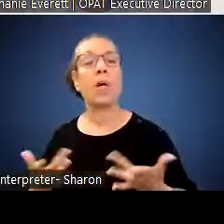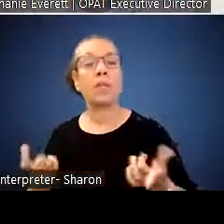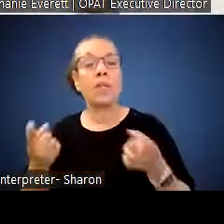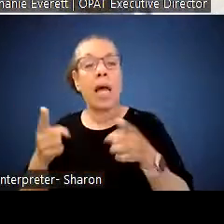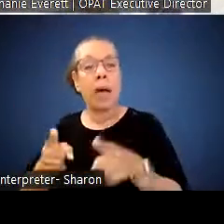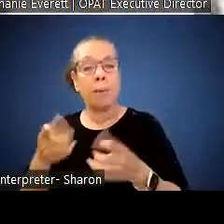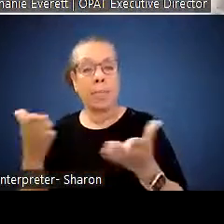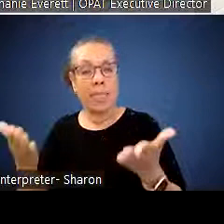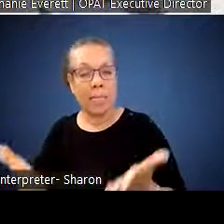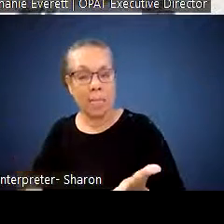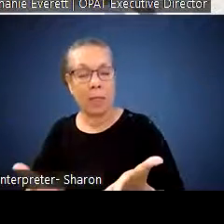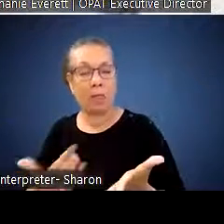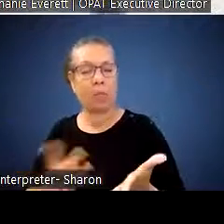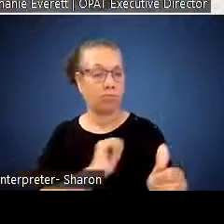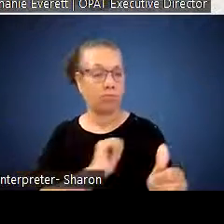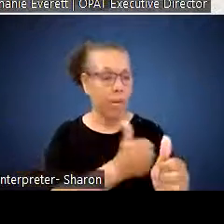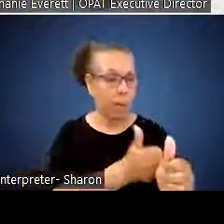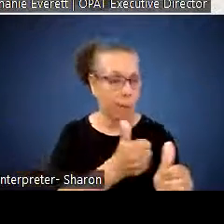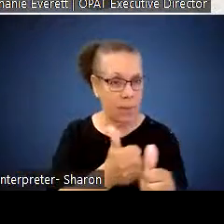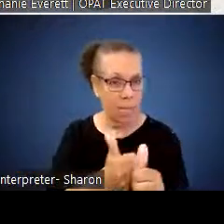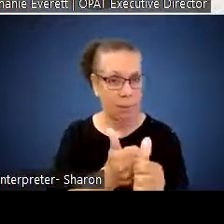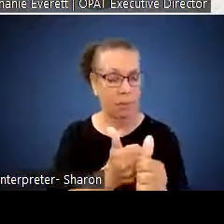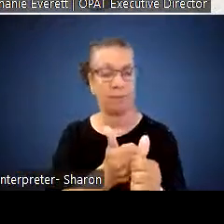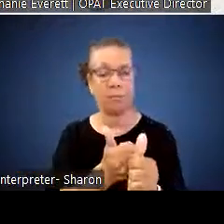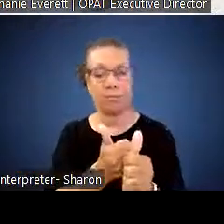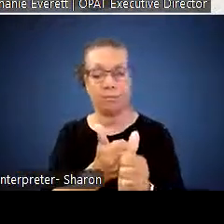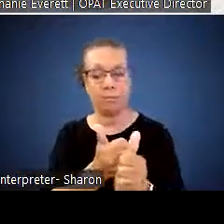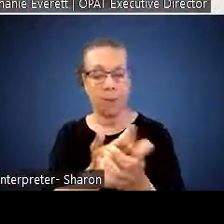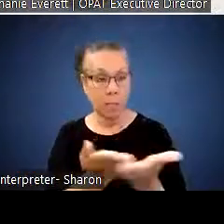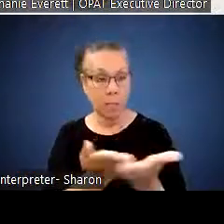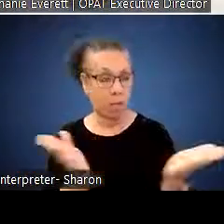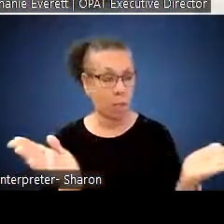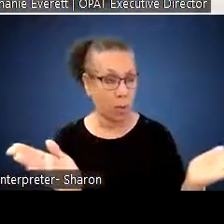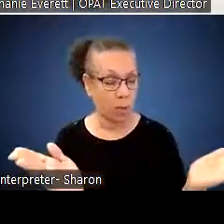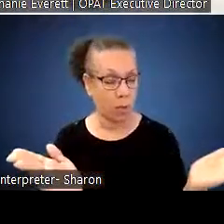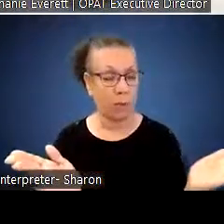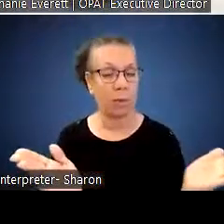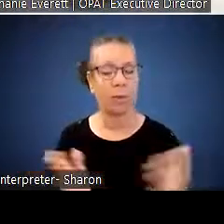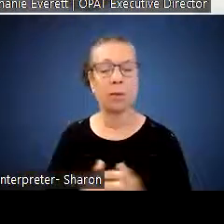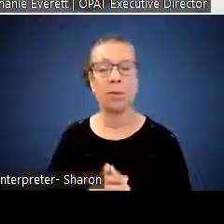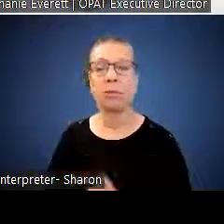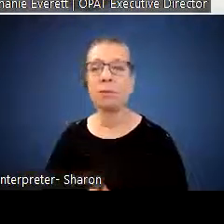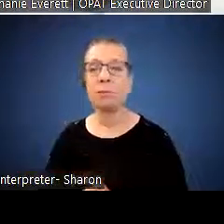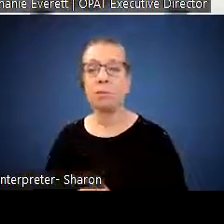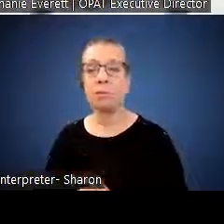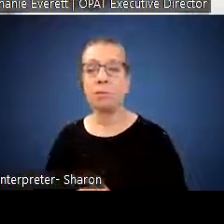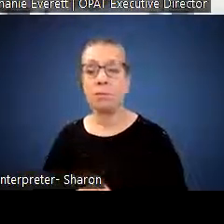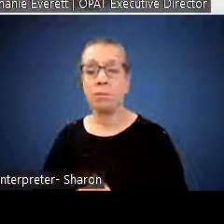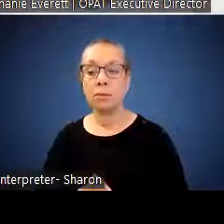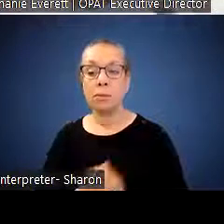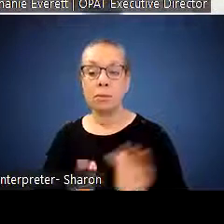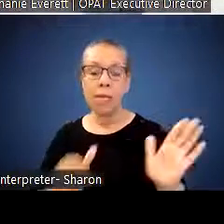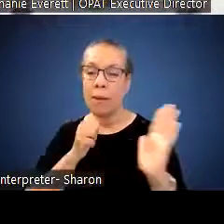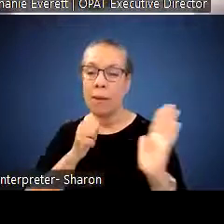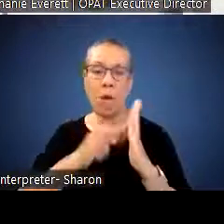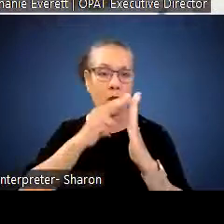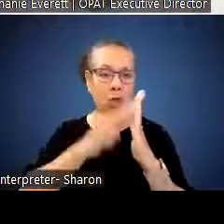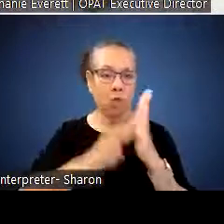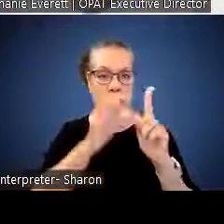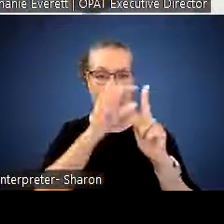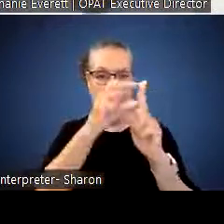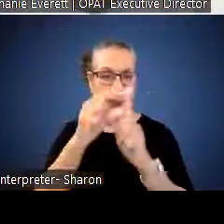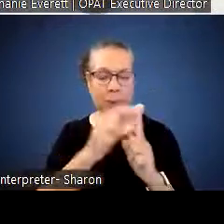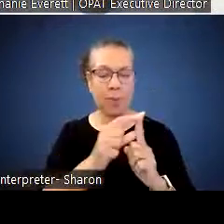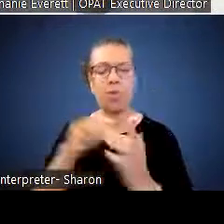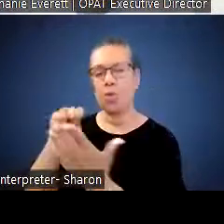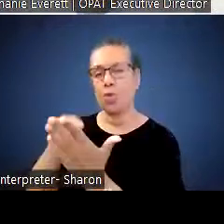some updates all around. And so one of the things that, and I'm not going to read it verbatim, you can see the report